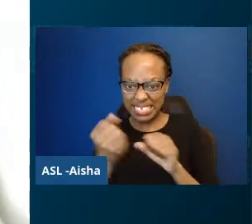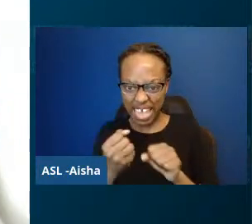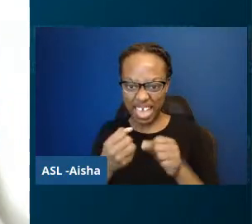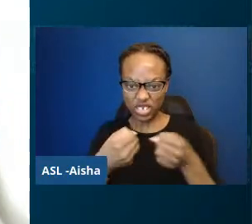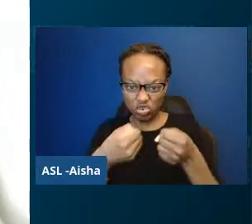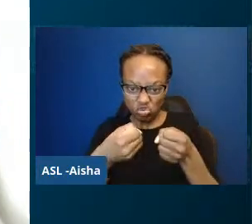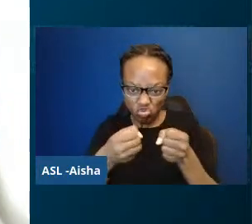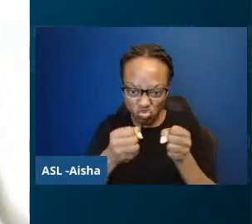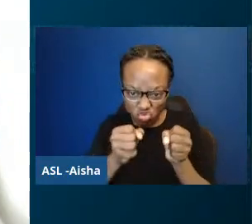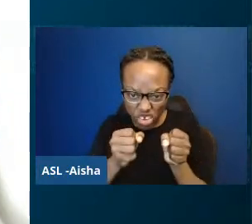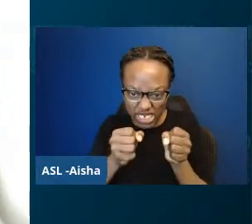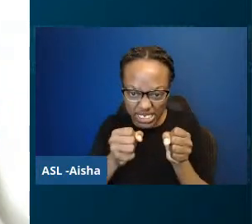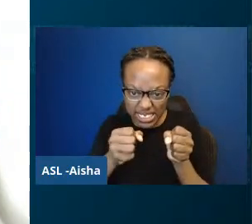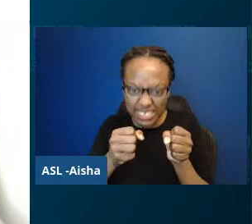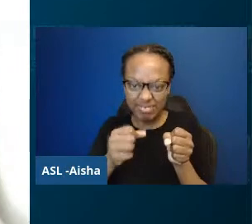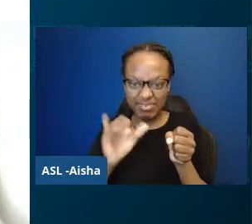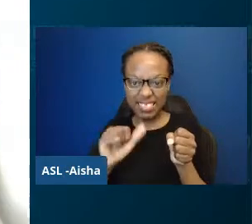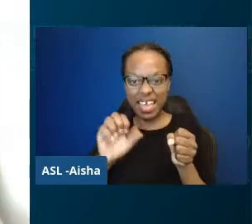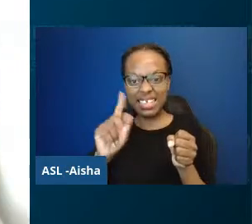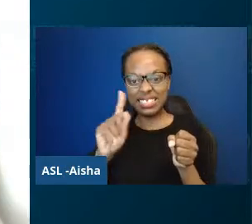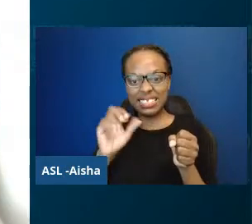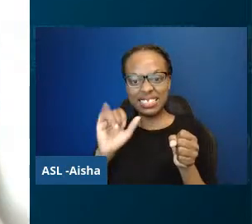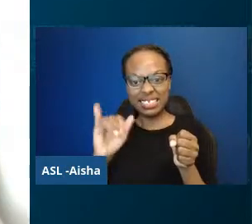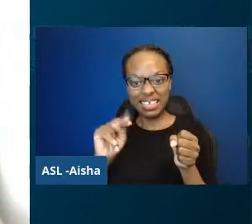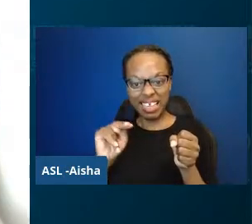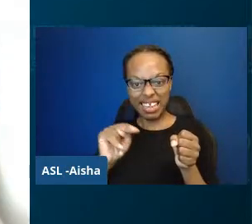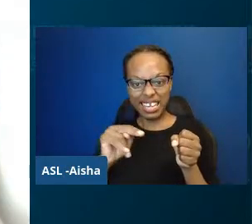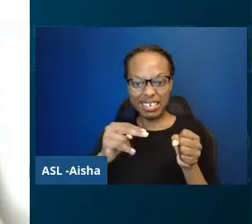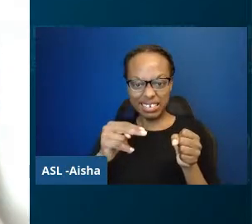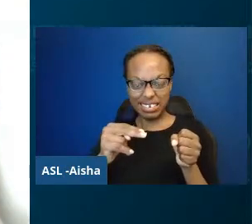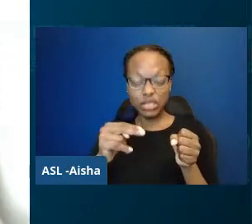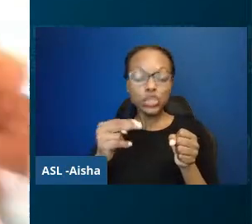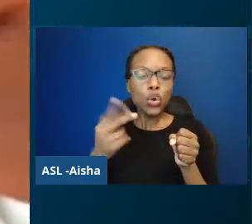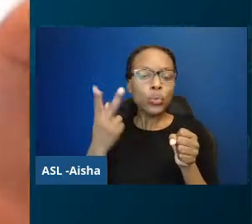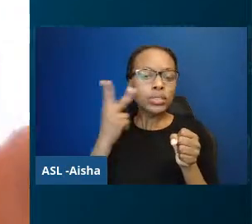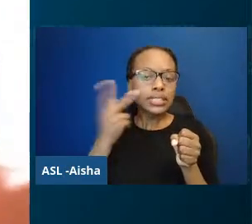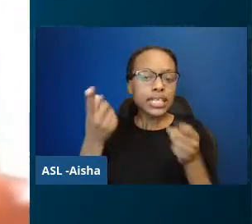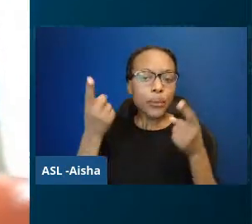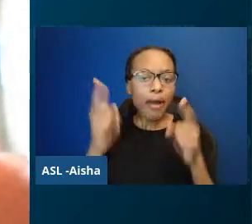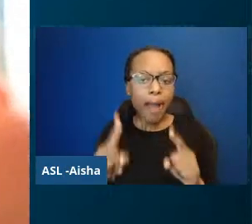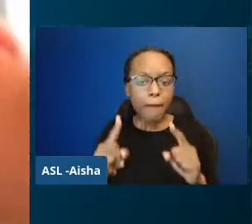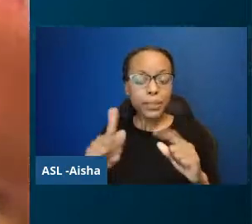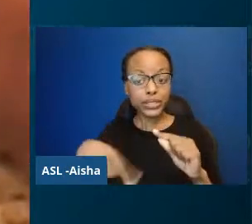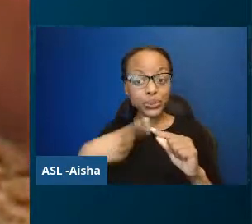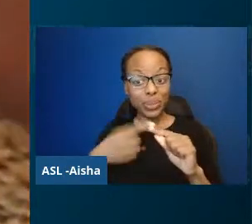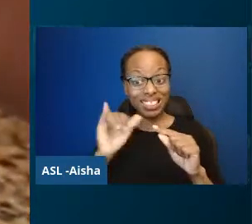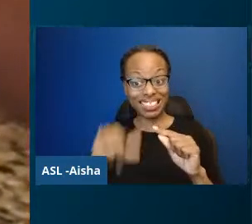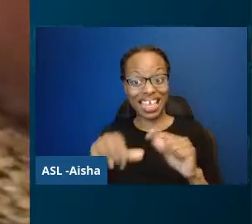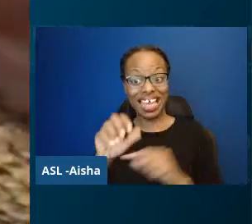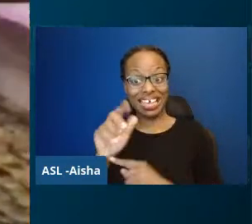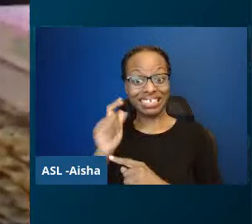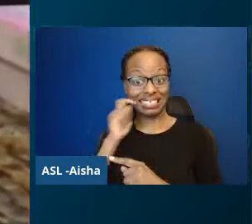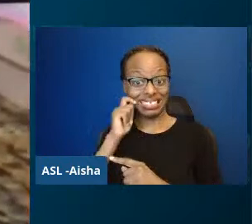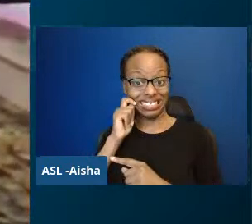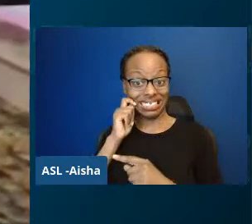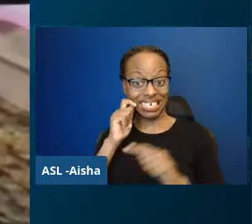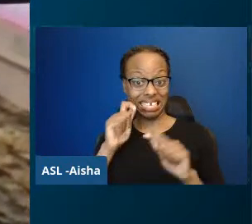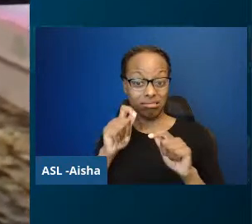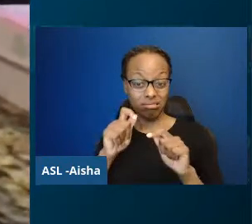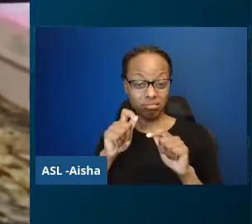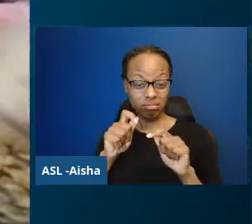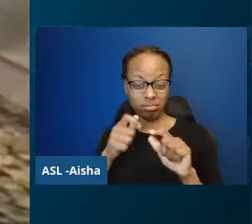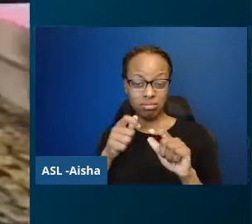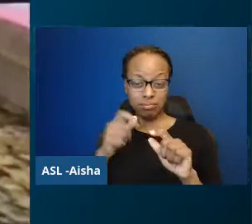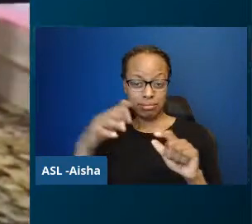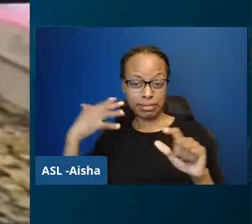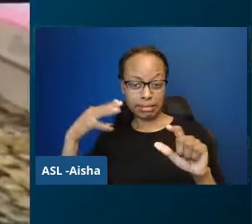what happens when sound comes into our ear and hits our eardrum. Okay, so with the next step, we're